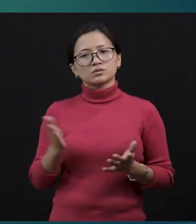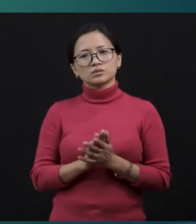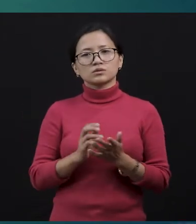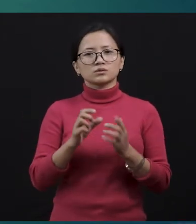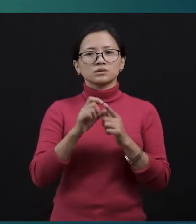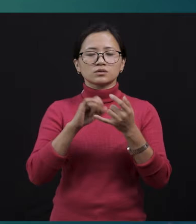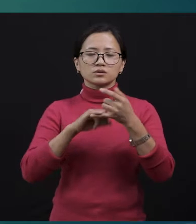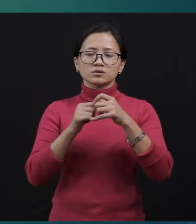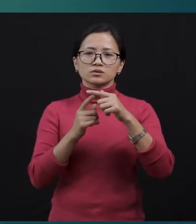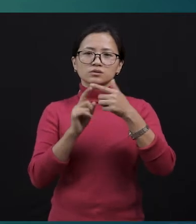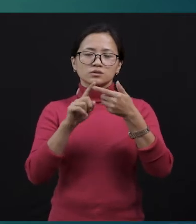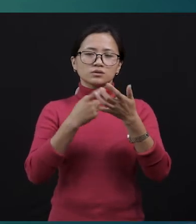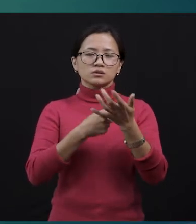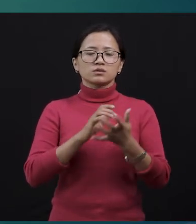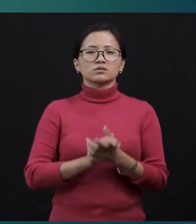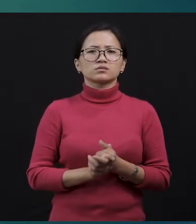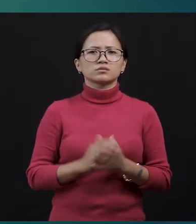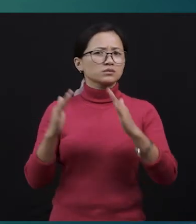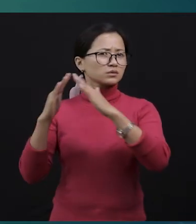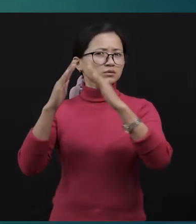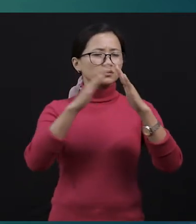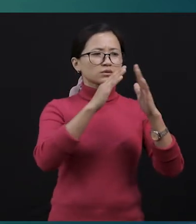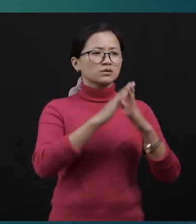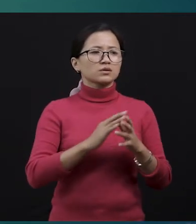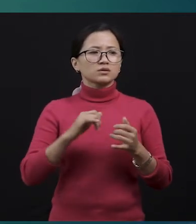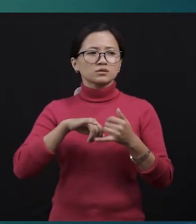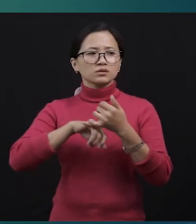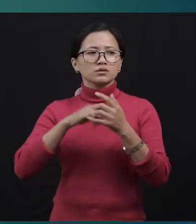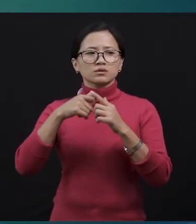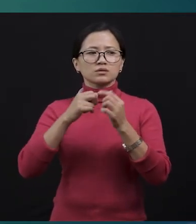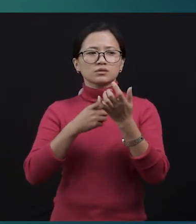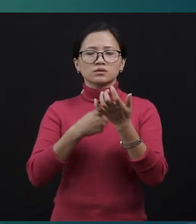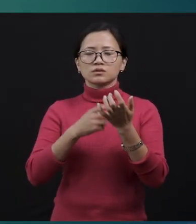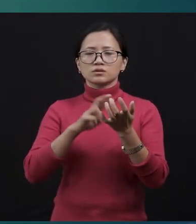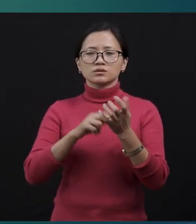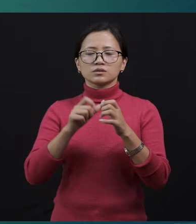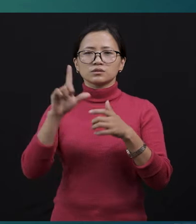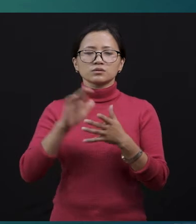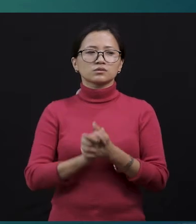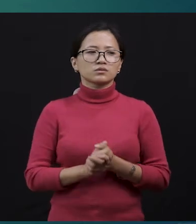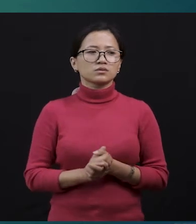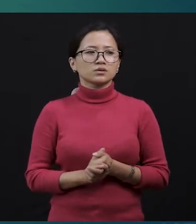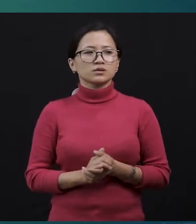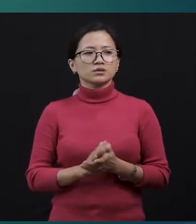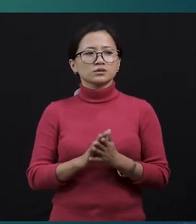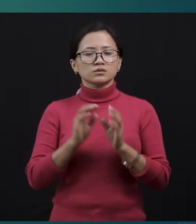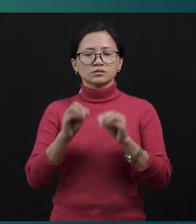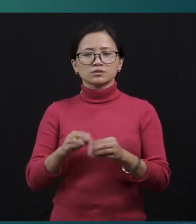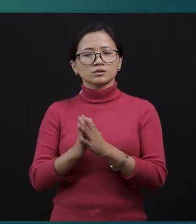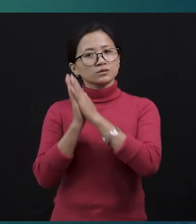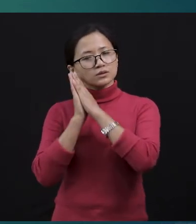disaster. And the town of Colonel spent sleepless nights. They were glued to their TV